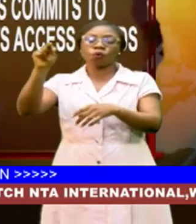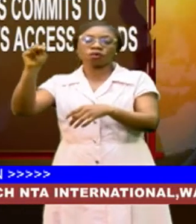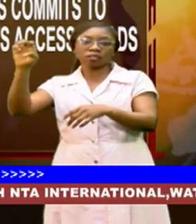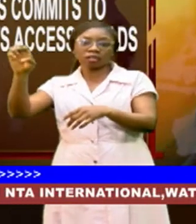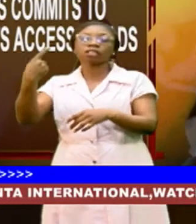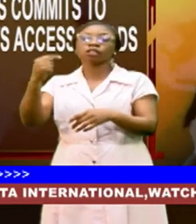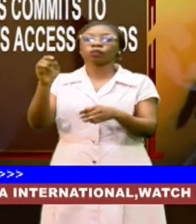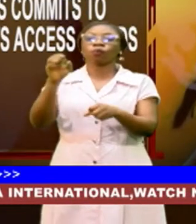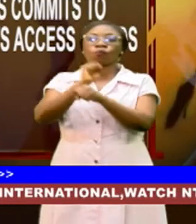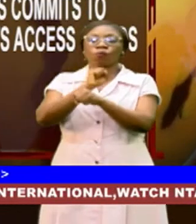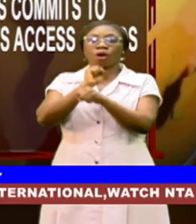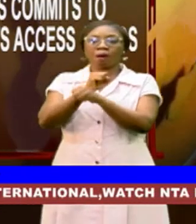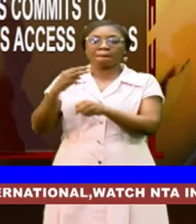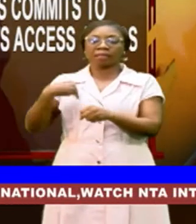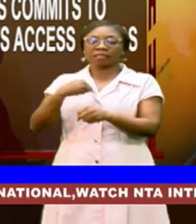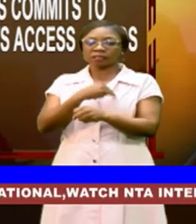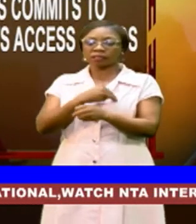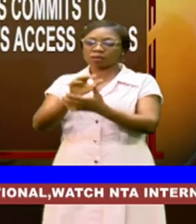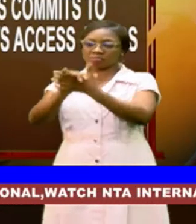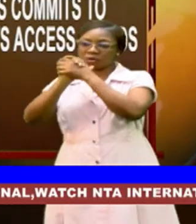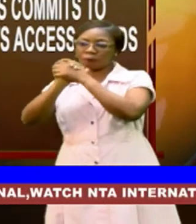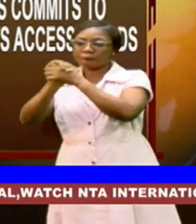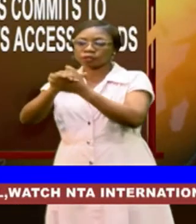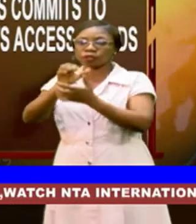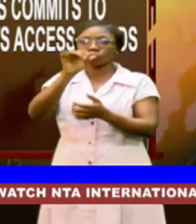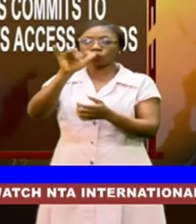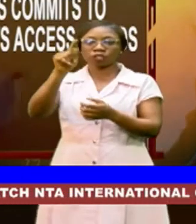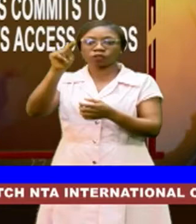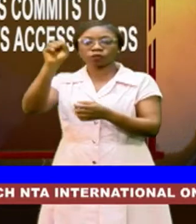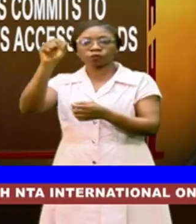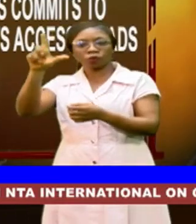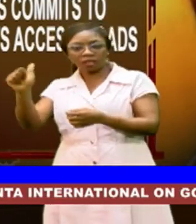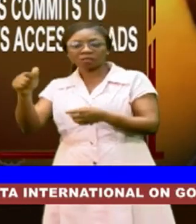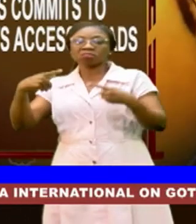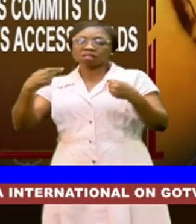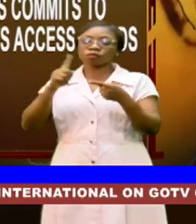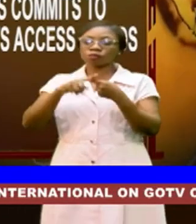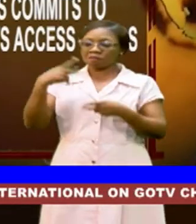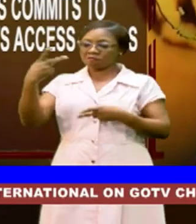appreciated Oyetola and commended him for taking the trouble to visit his